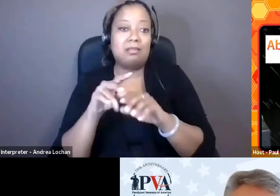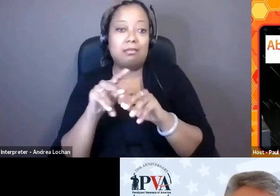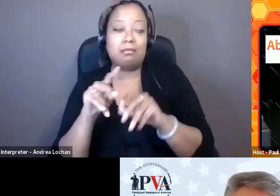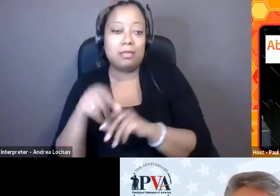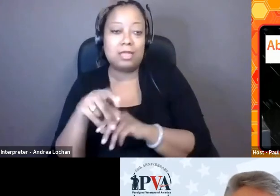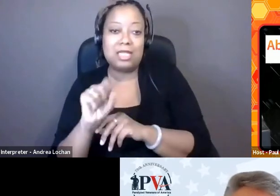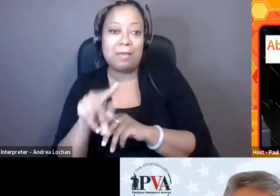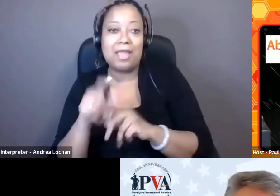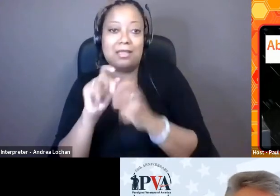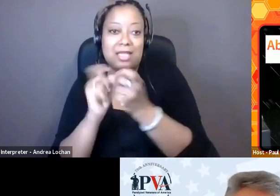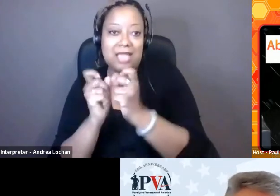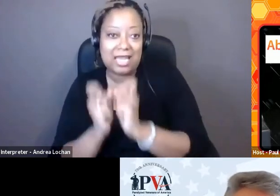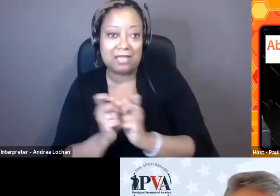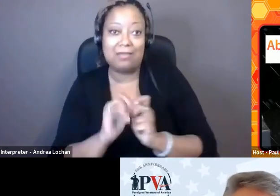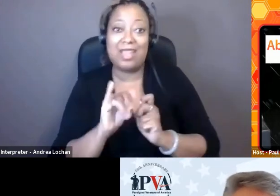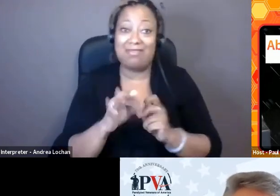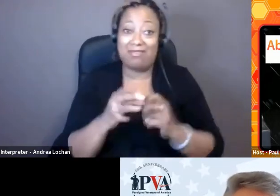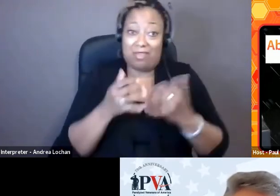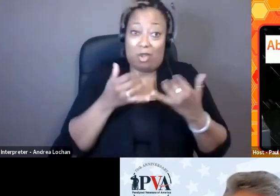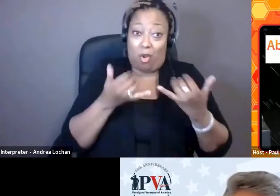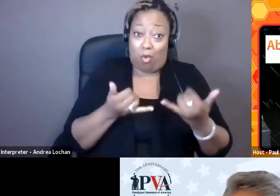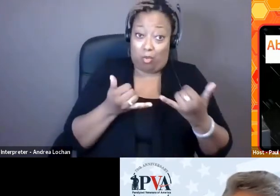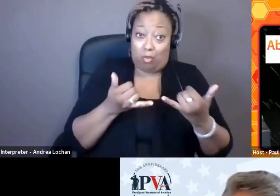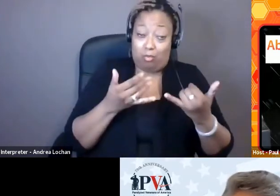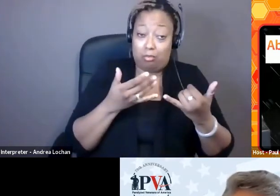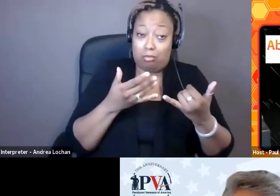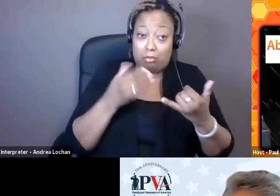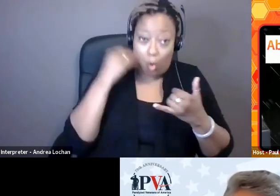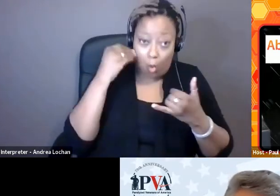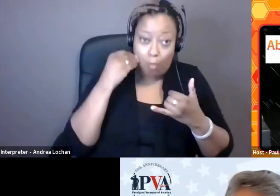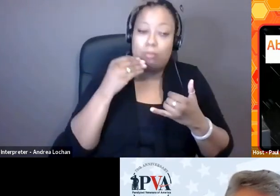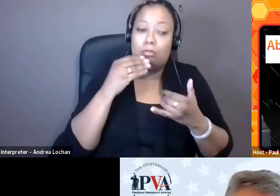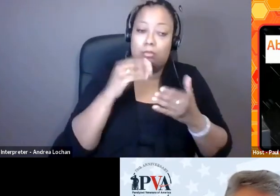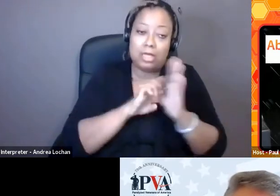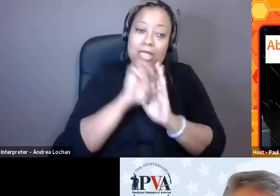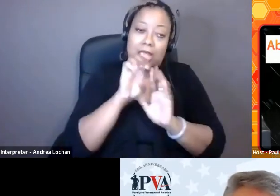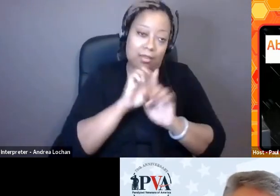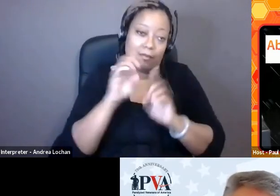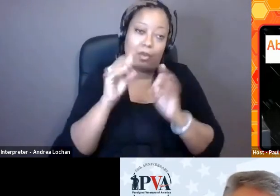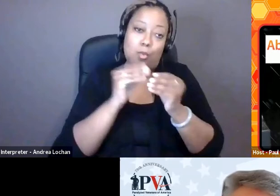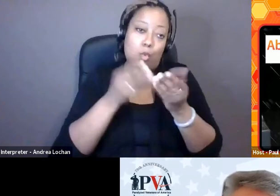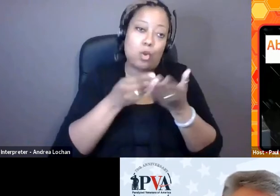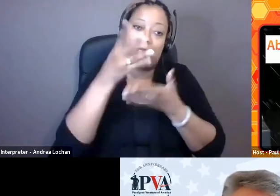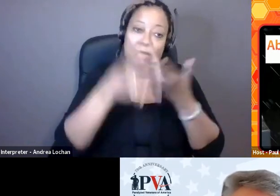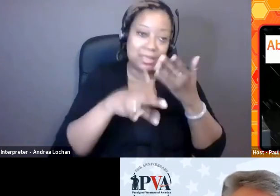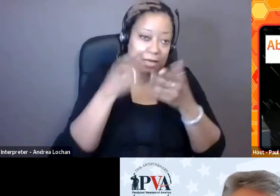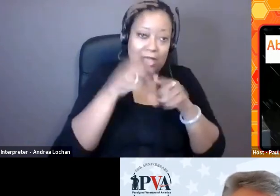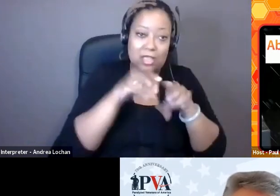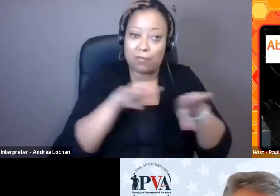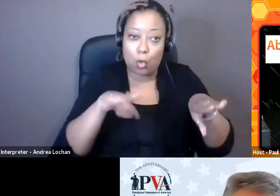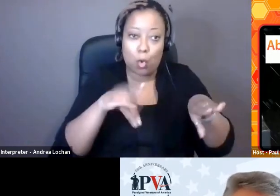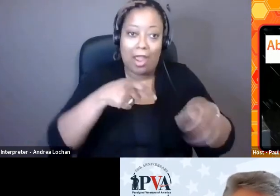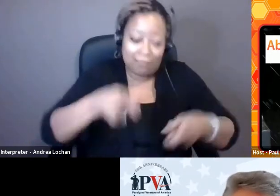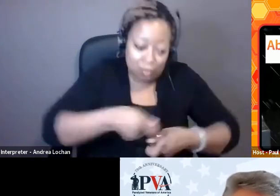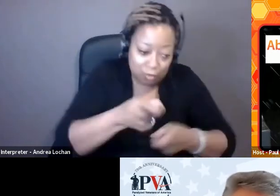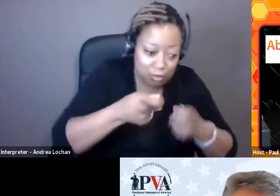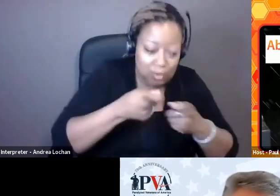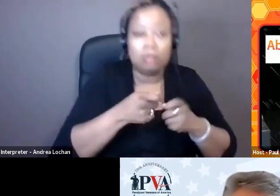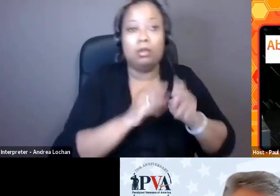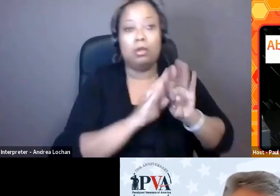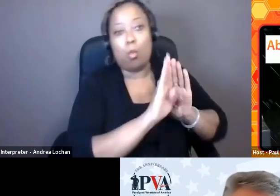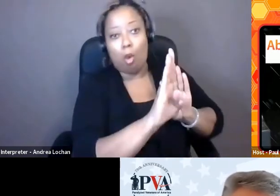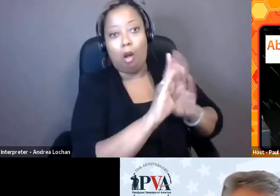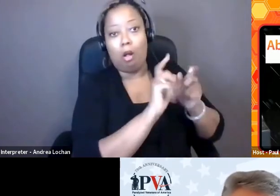the elevator is going to be a lot more expensive than in a new home, just because you have to cut holes in floors and probably modify some walls and maybe even